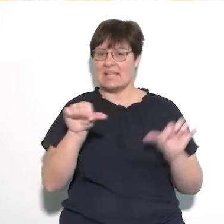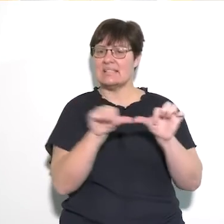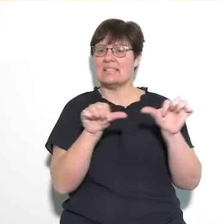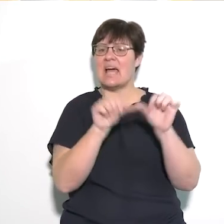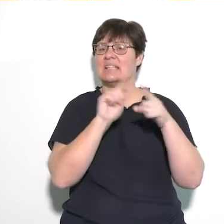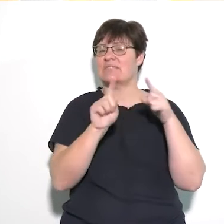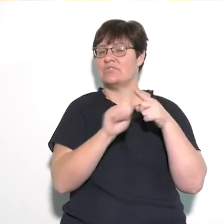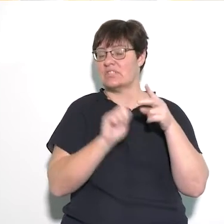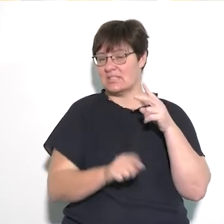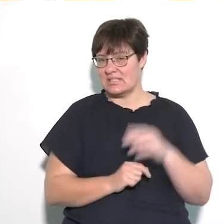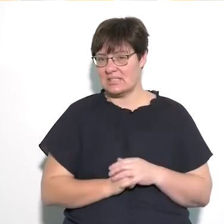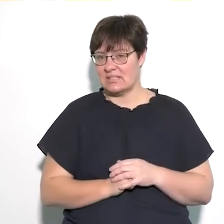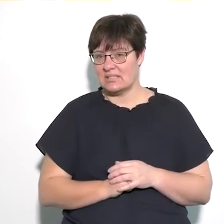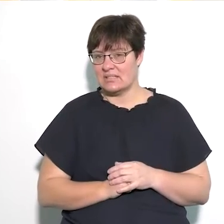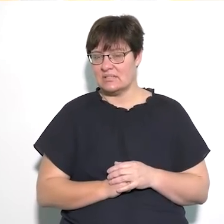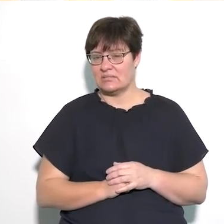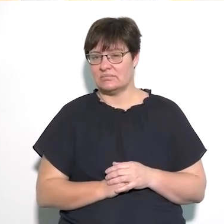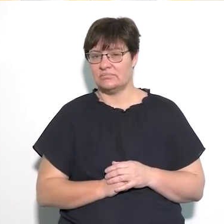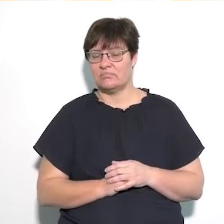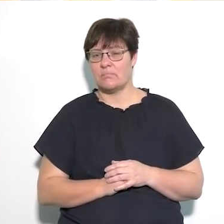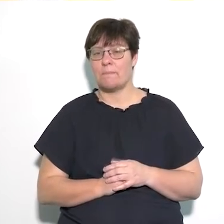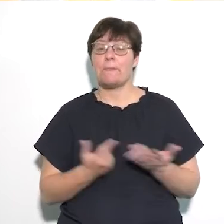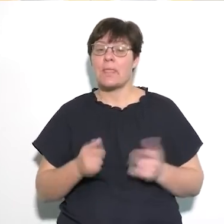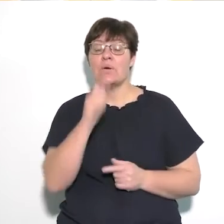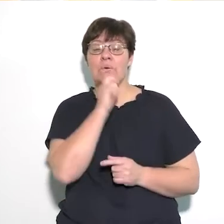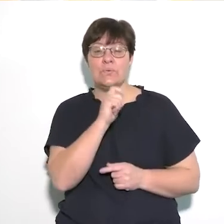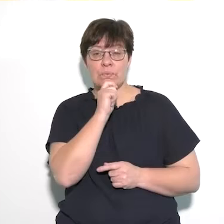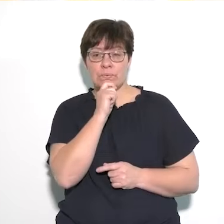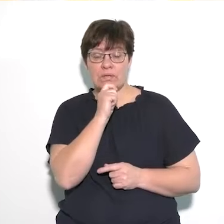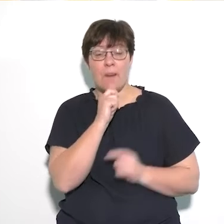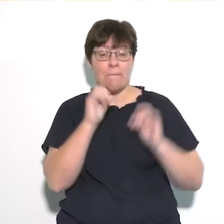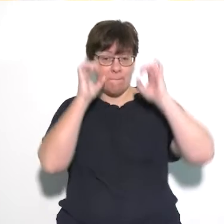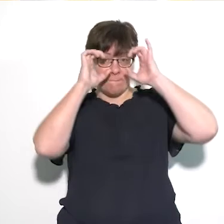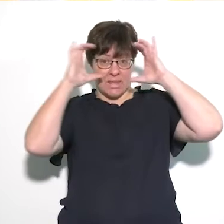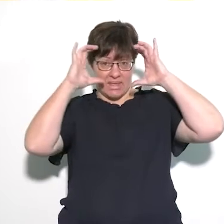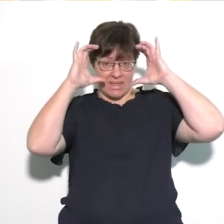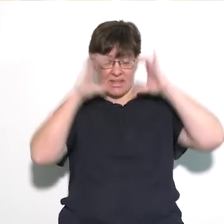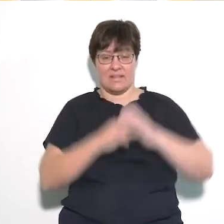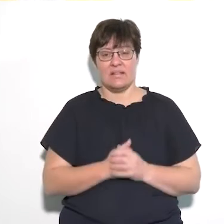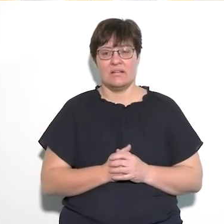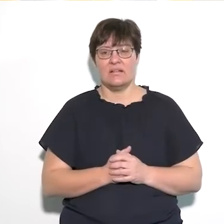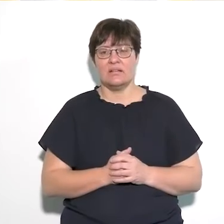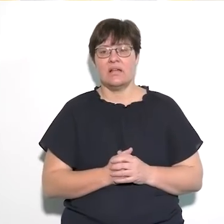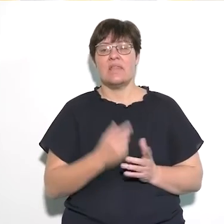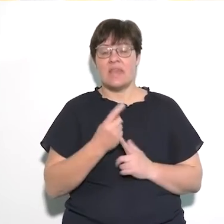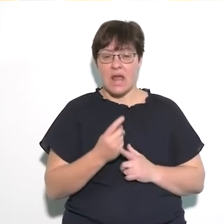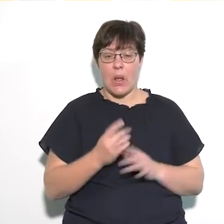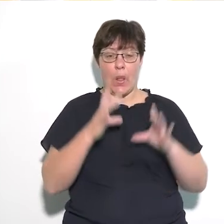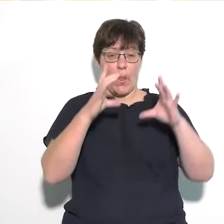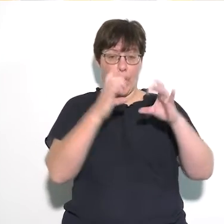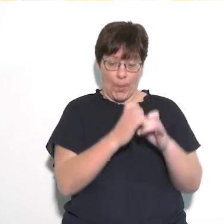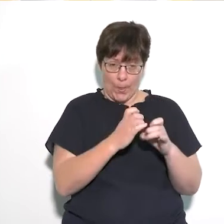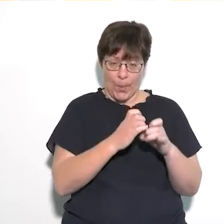different sizes. Here's a container that I'm going to use as my big eye. Then I've got